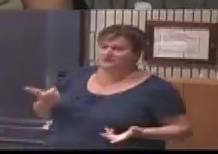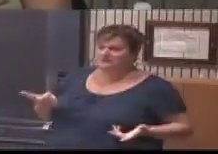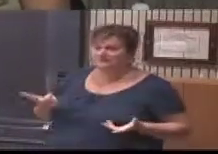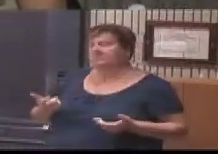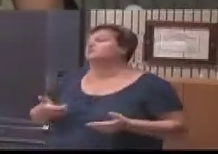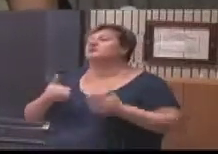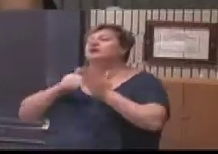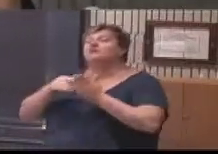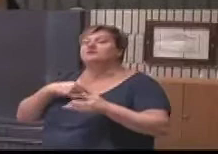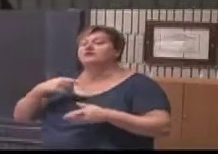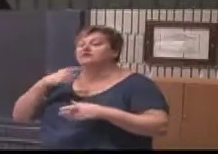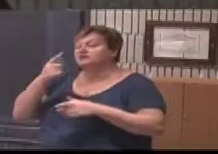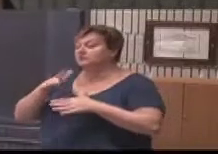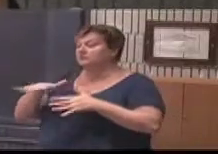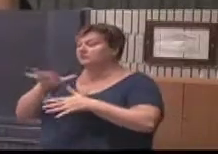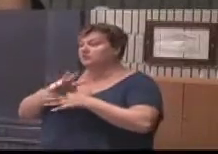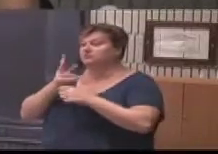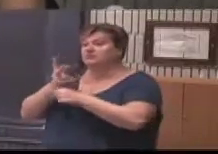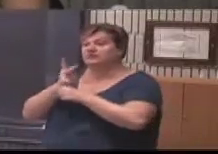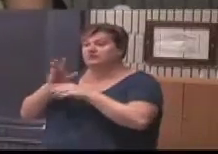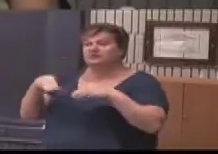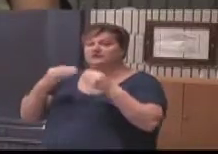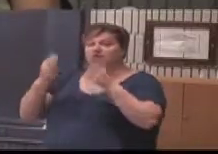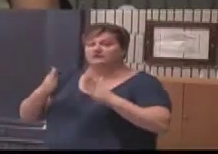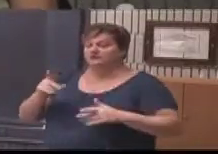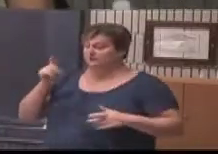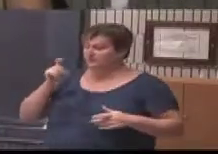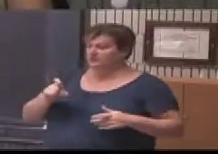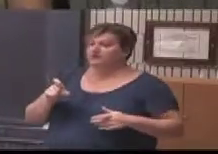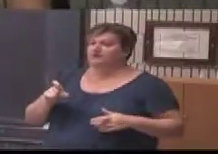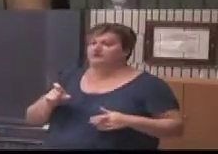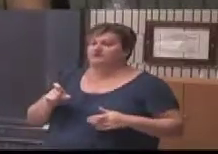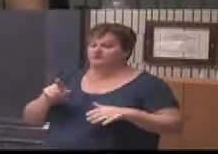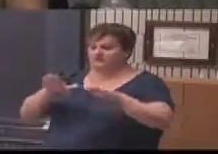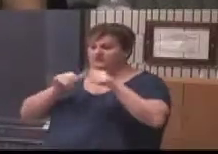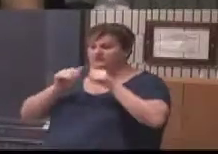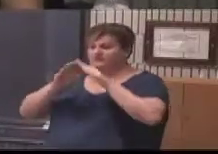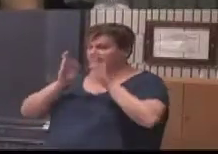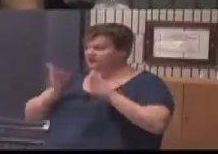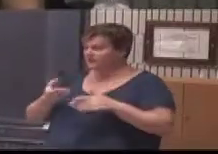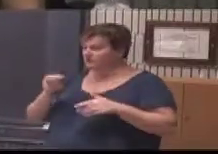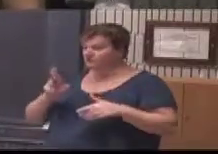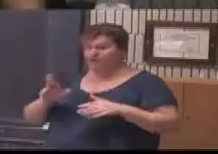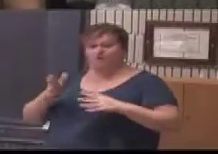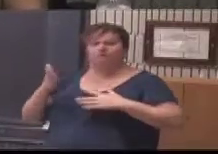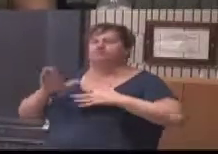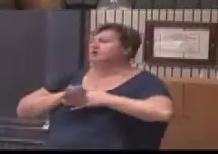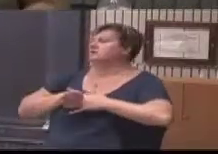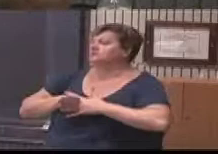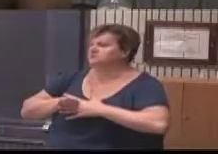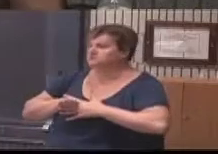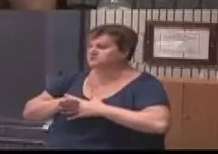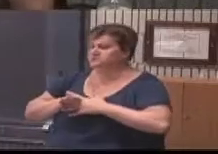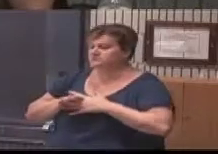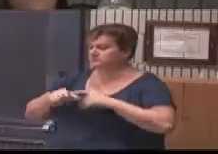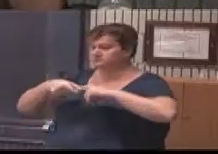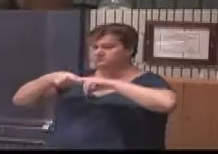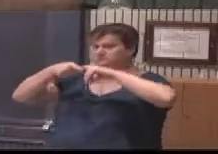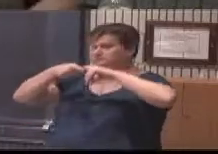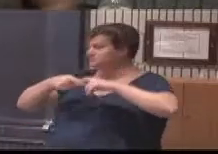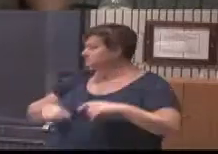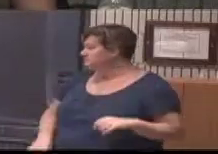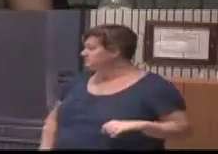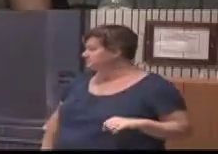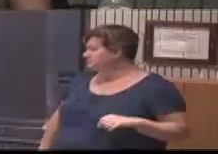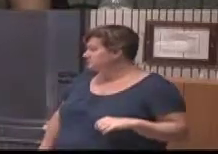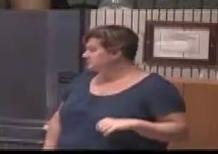Often I have to tell the primary caregiver that they have to get out of the house or take a break from the caregiving. My main